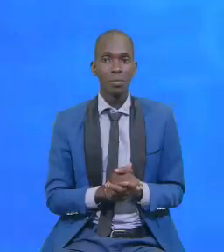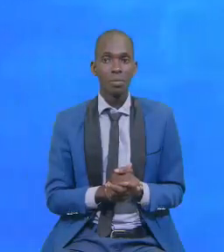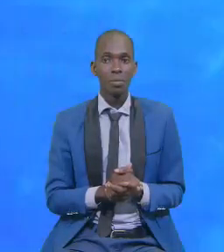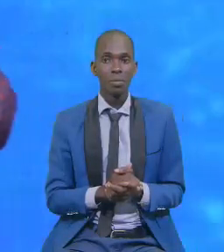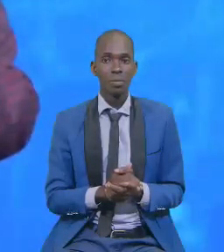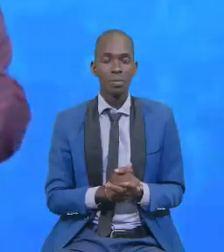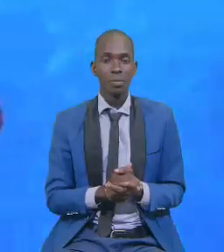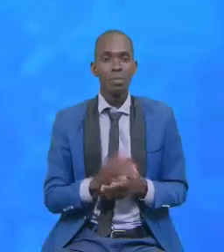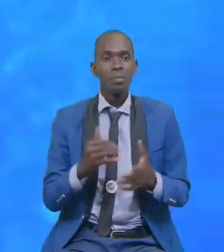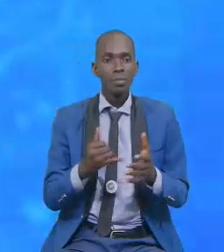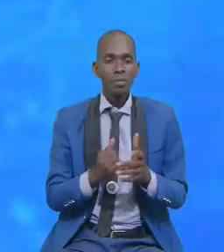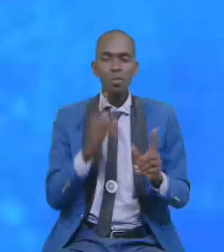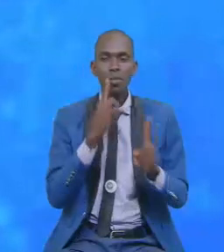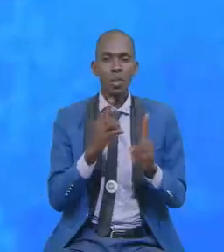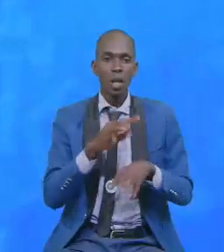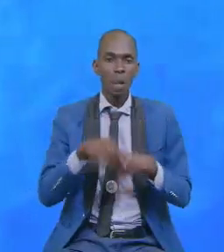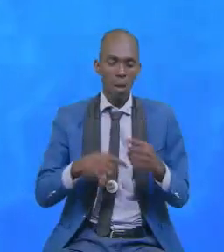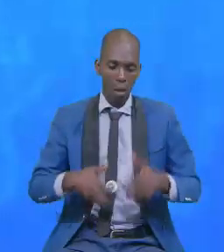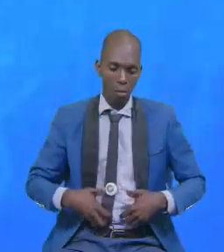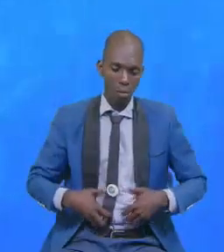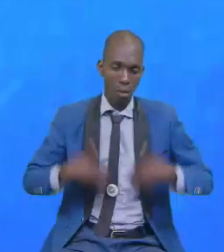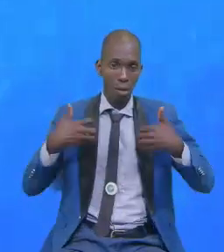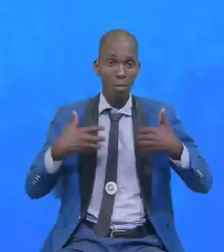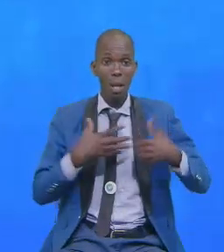It talks of wrath, strife,